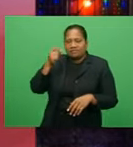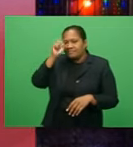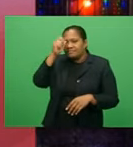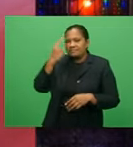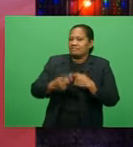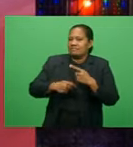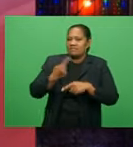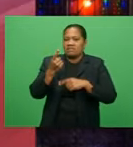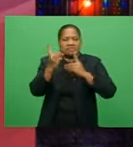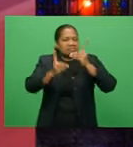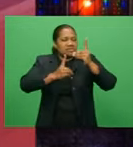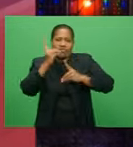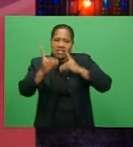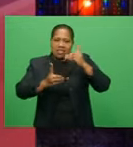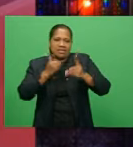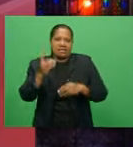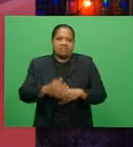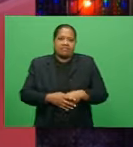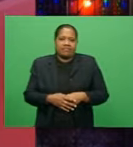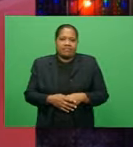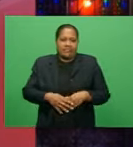and the significance of Diwali,